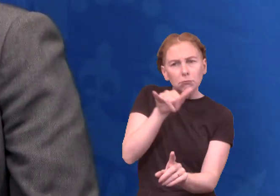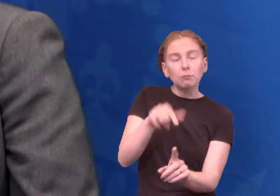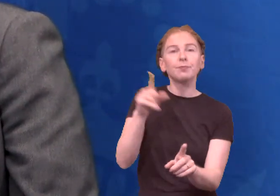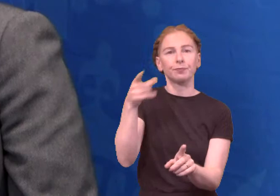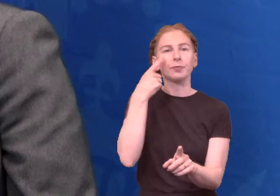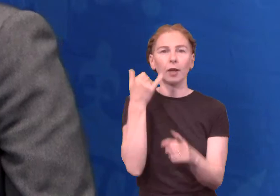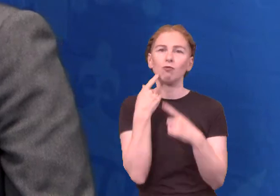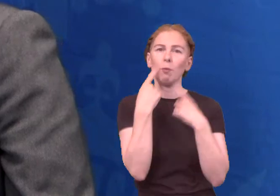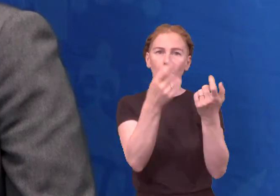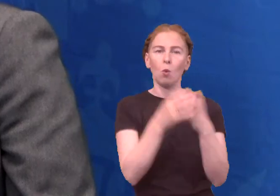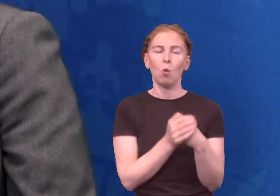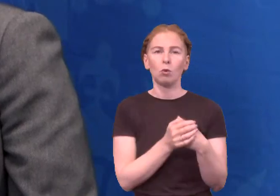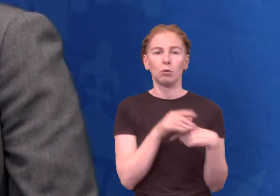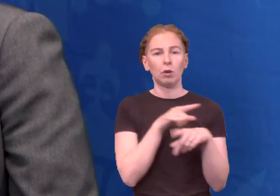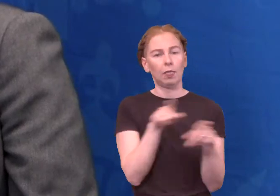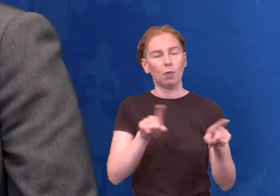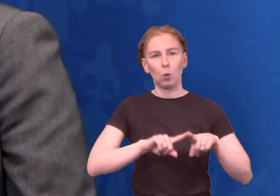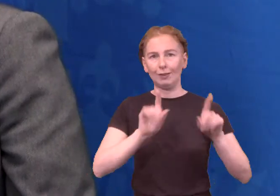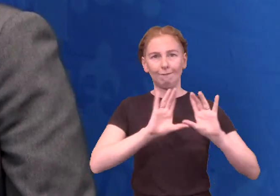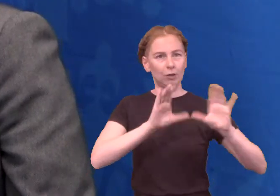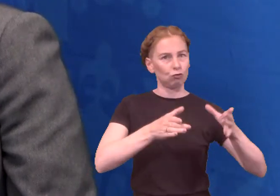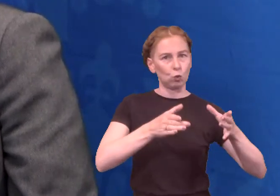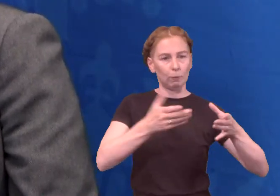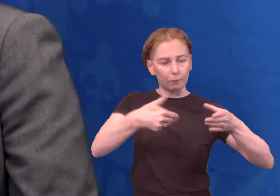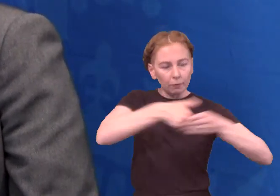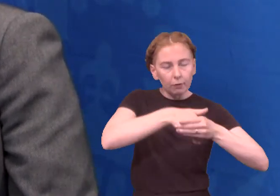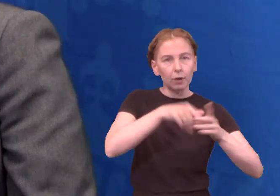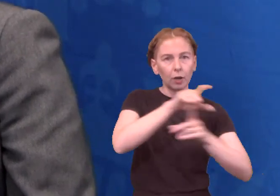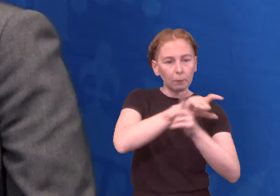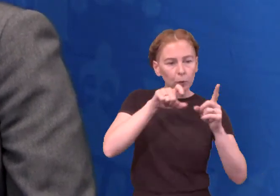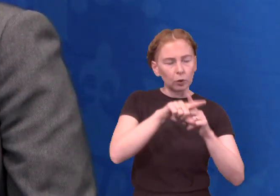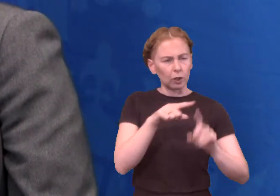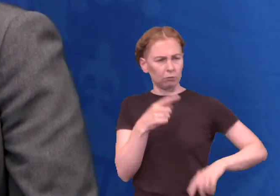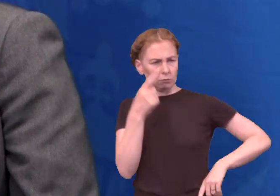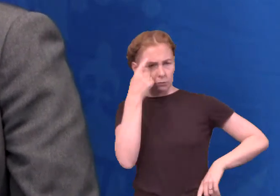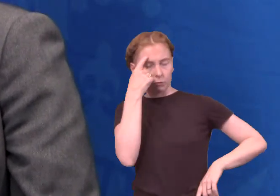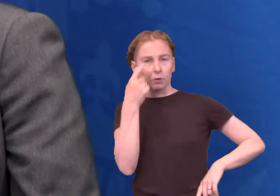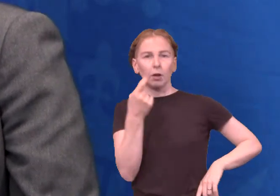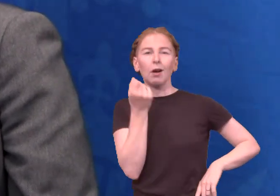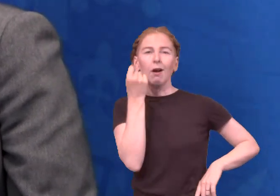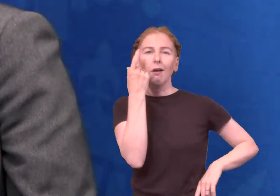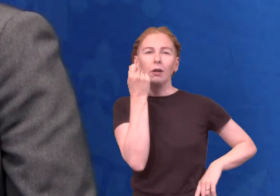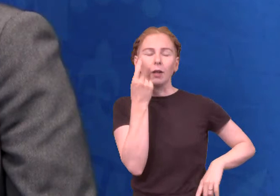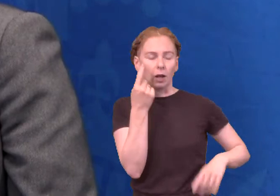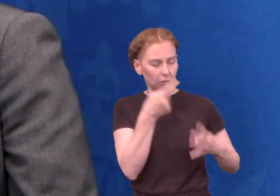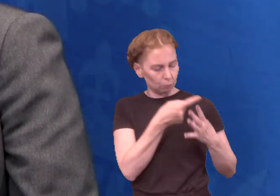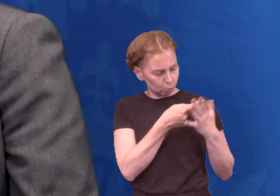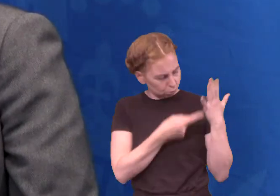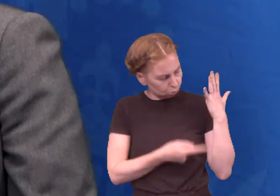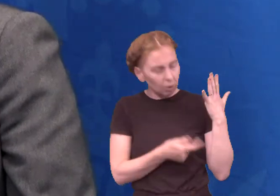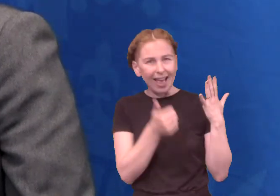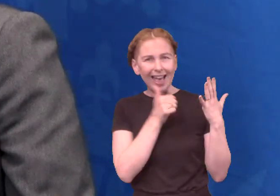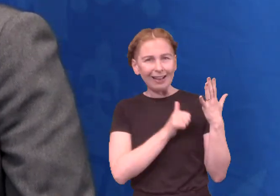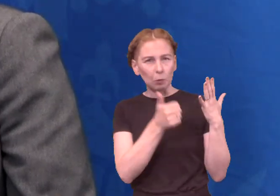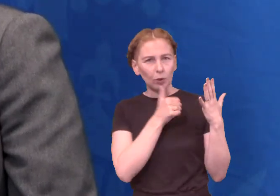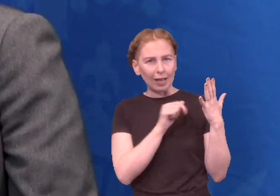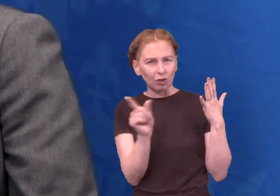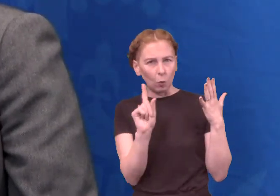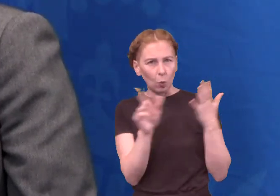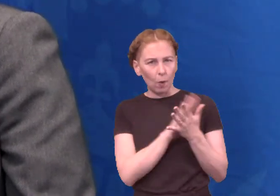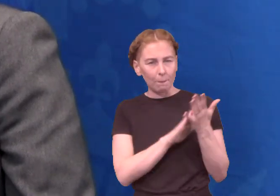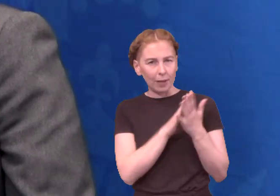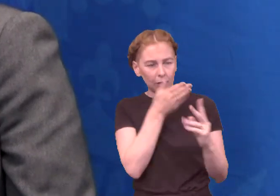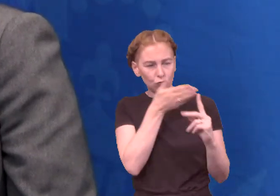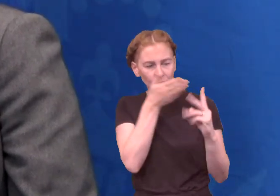community, understanding the signs of exploitation and feeling able to do something about it